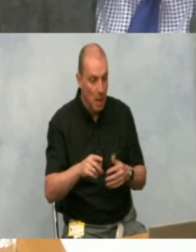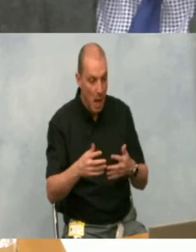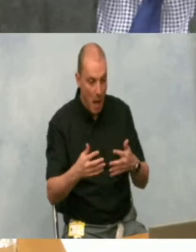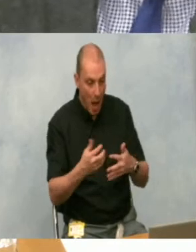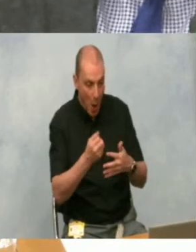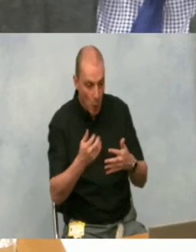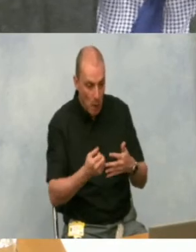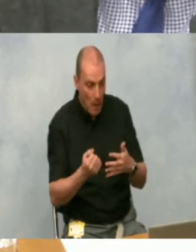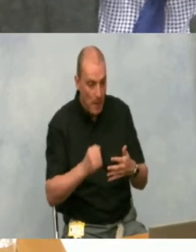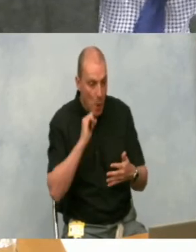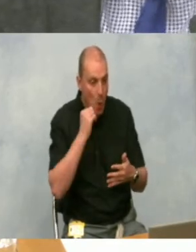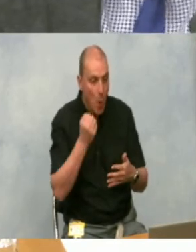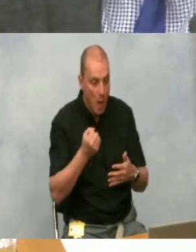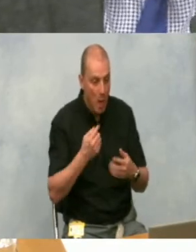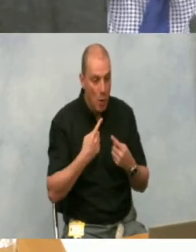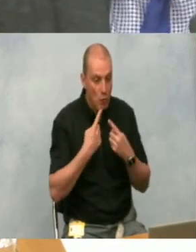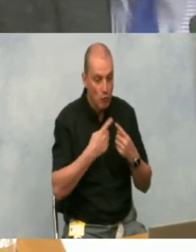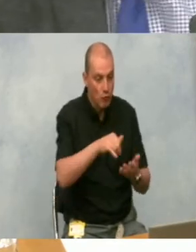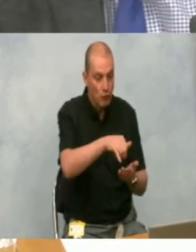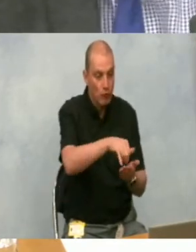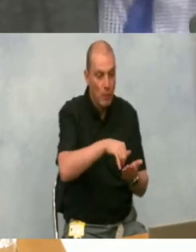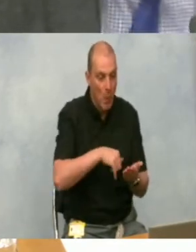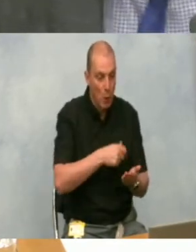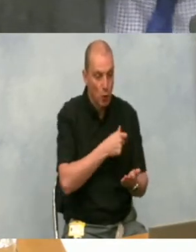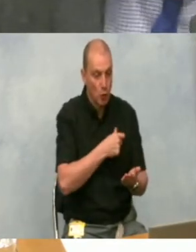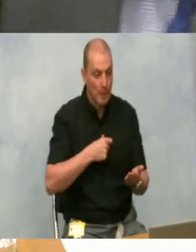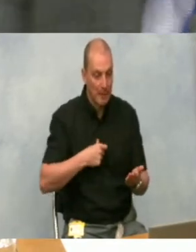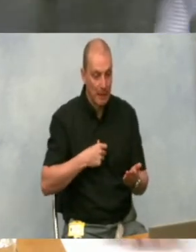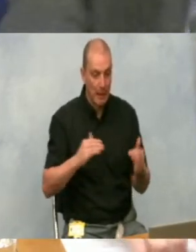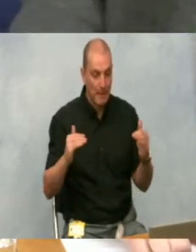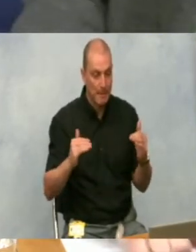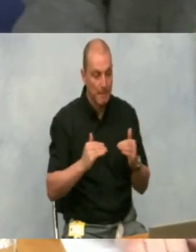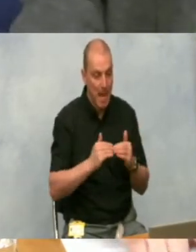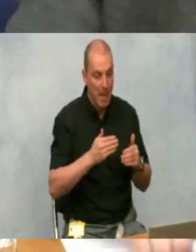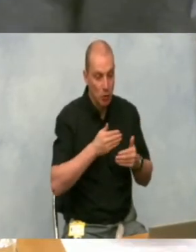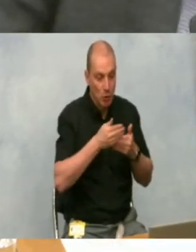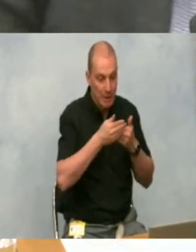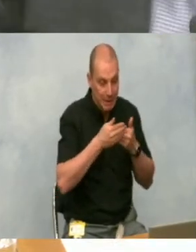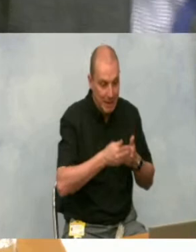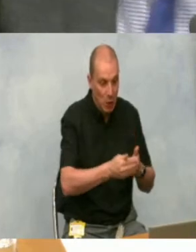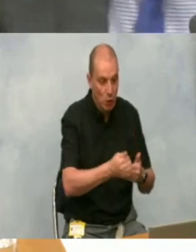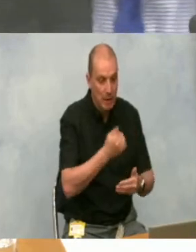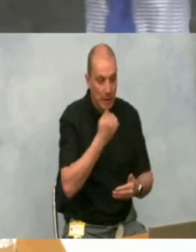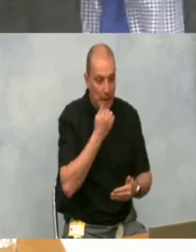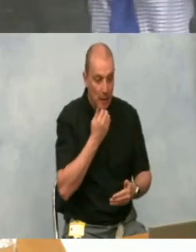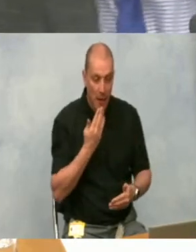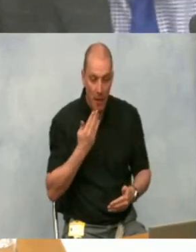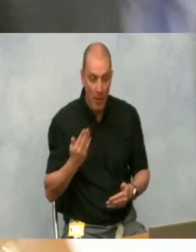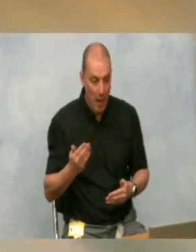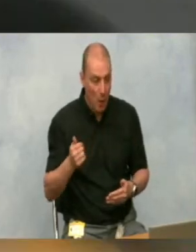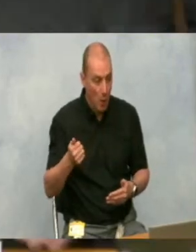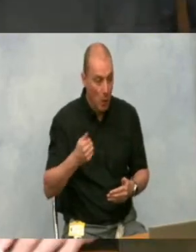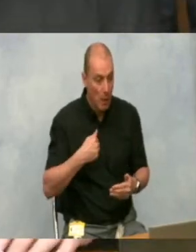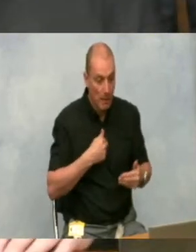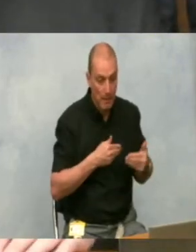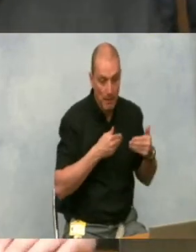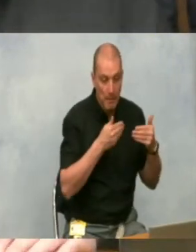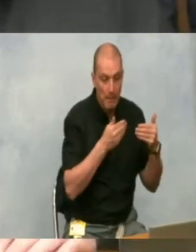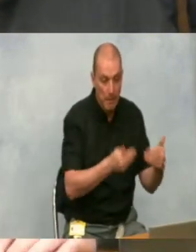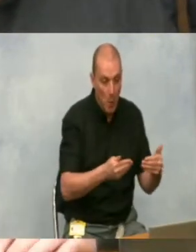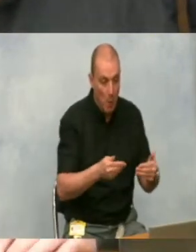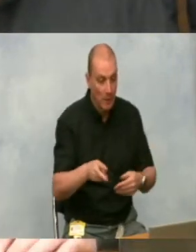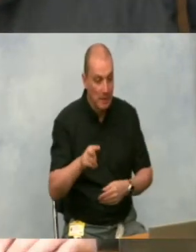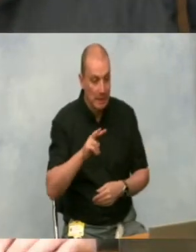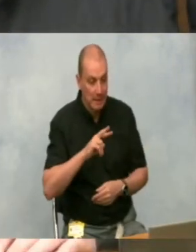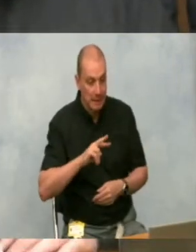future committees in line with the schedule. Thanks, Chair. Thanks, Cameron. I'll move that report, that recommendation. I'll second